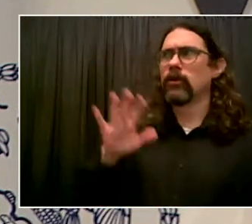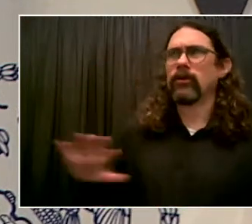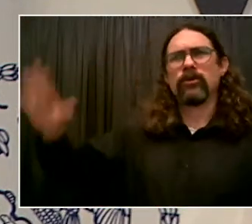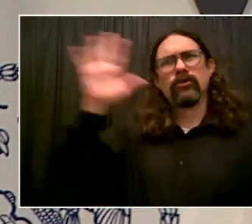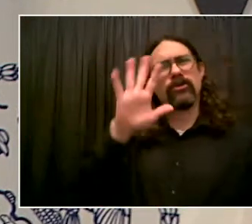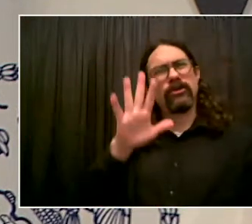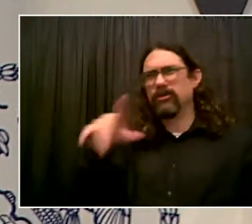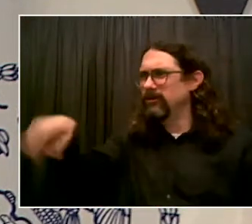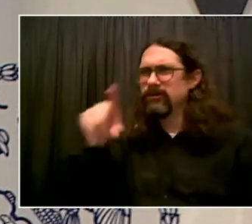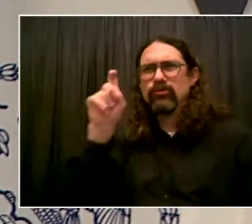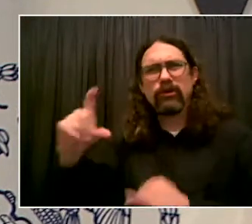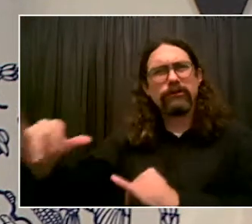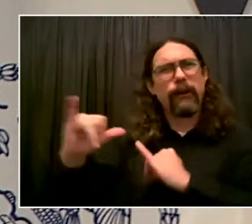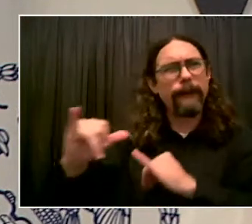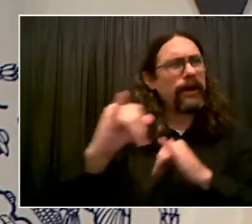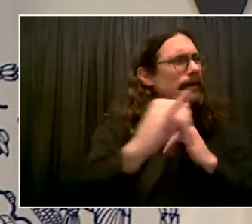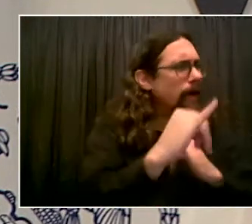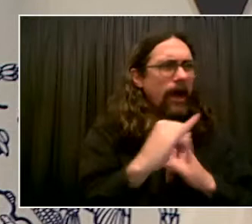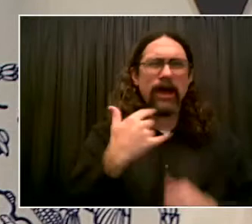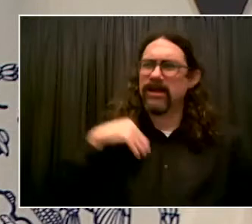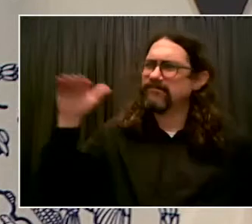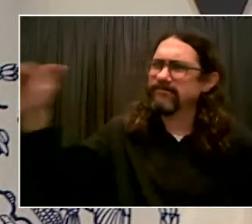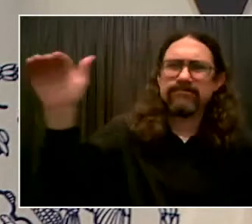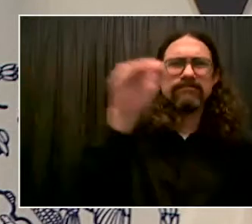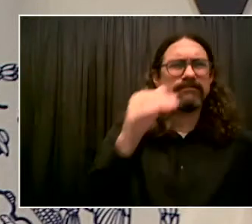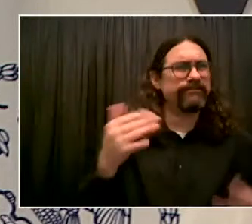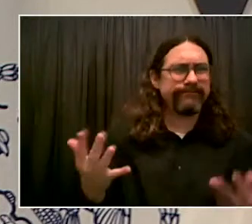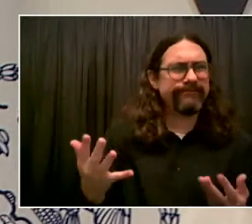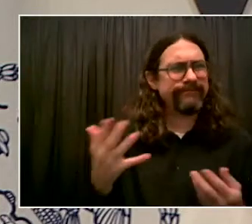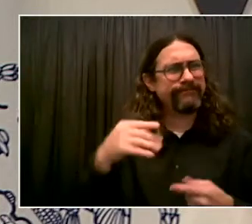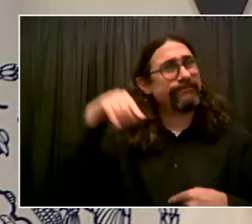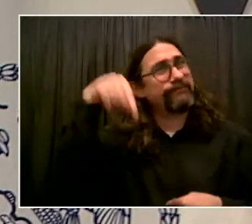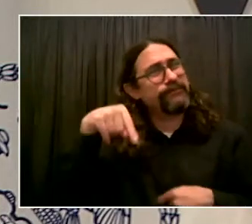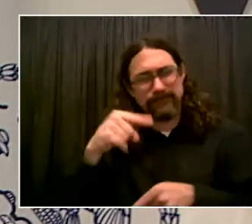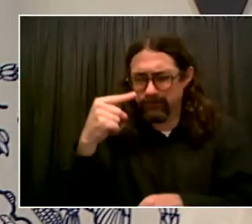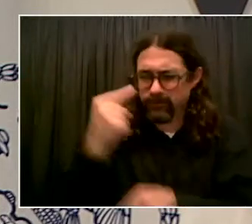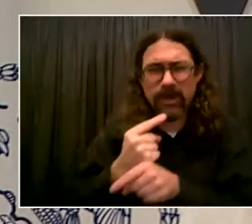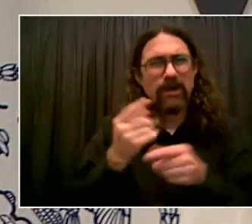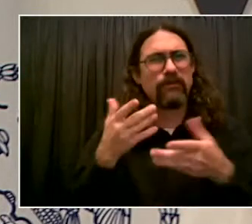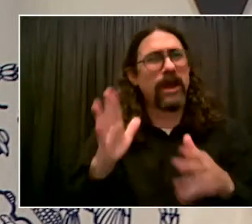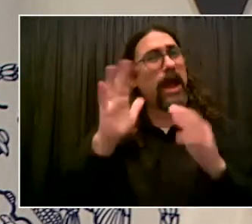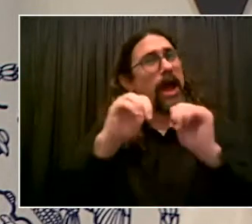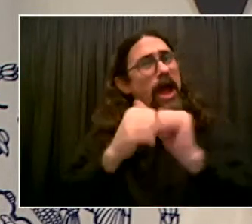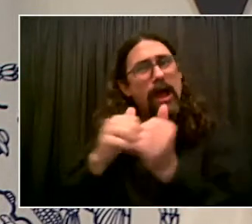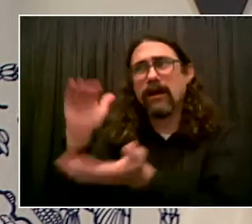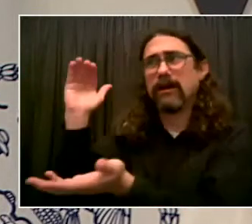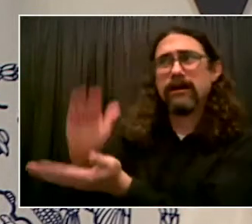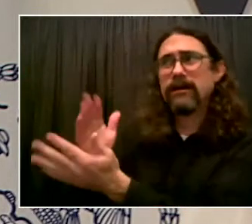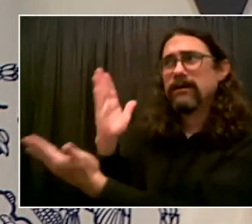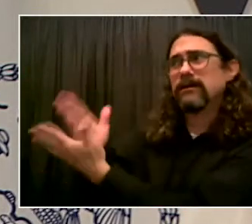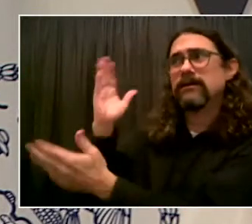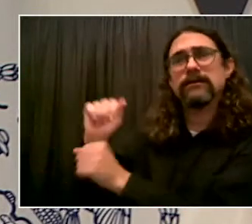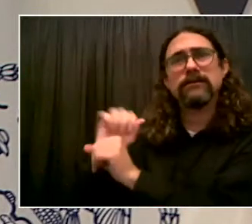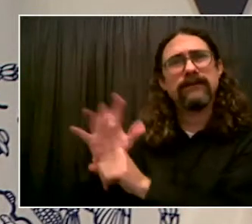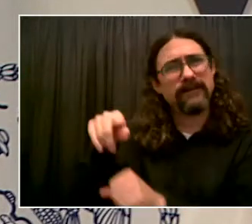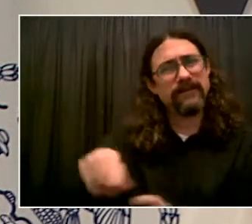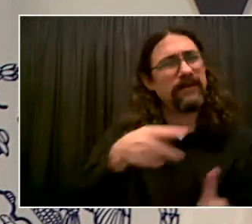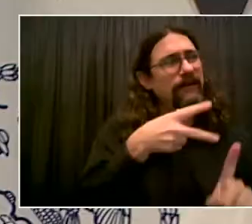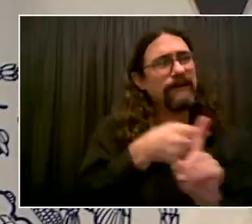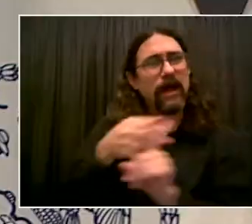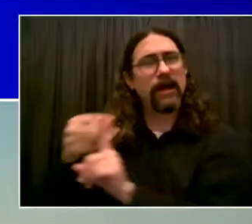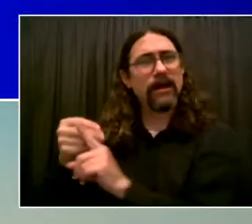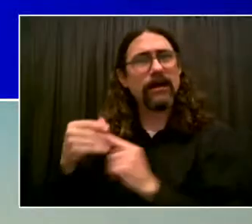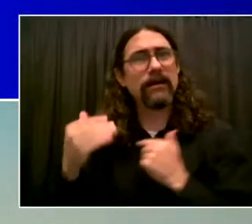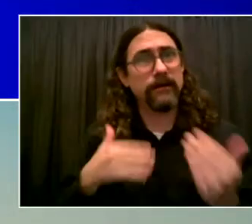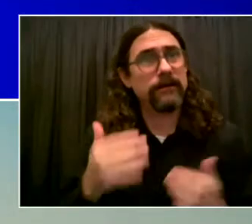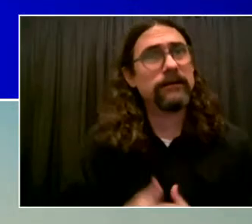do it. So now we know we have real results from this mandate, and as of today, 91% of